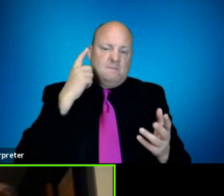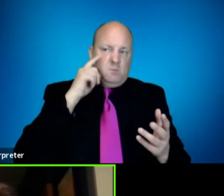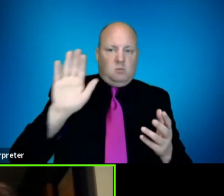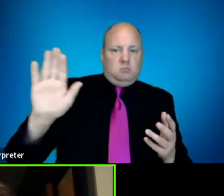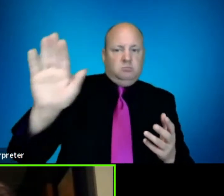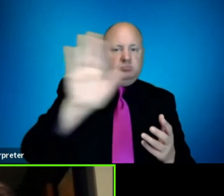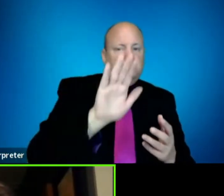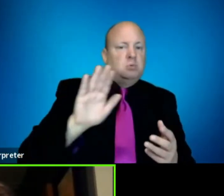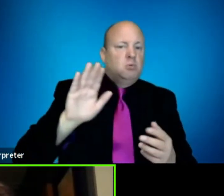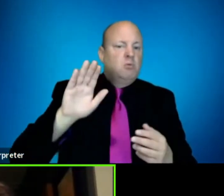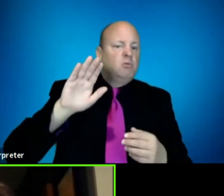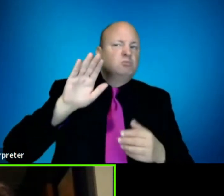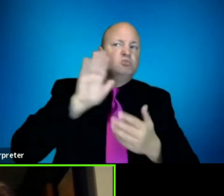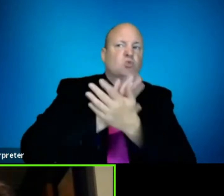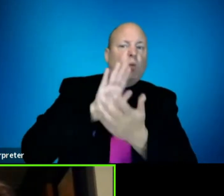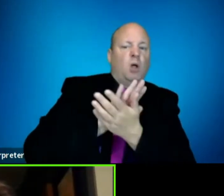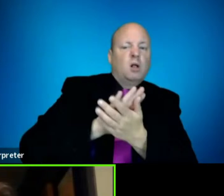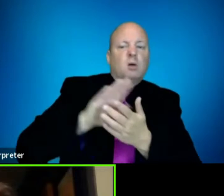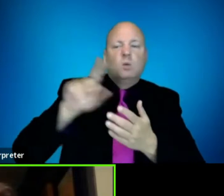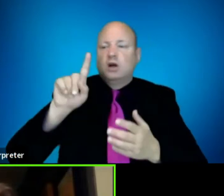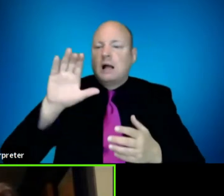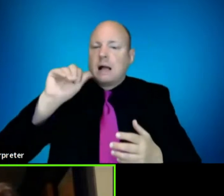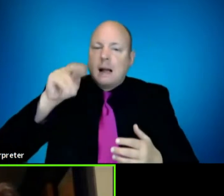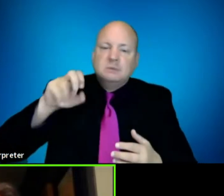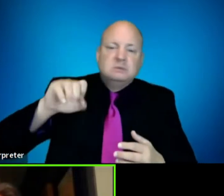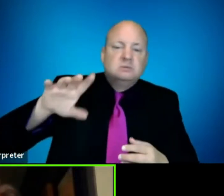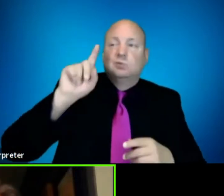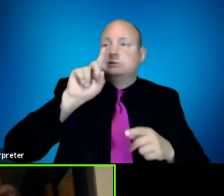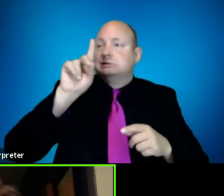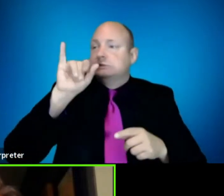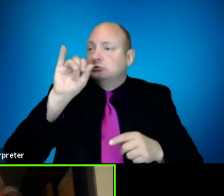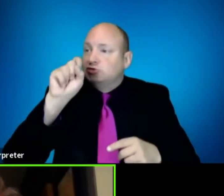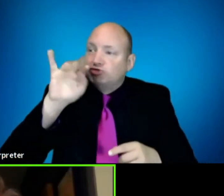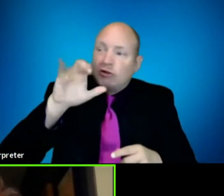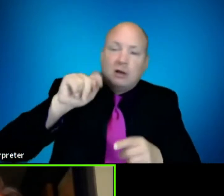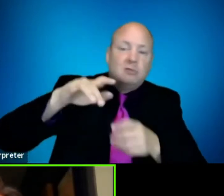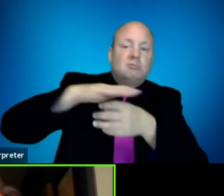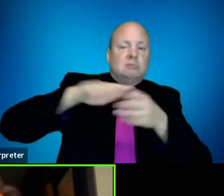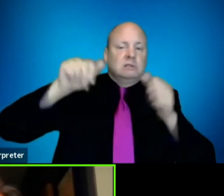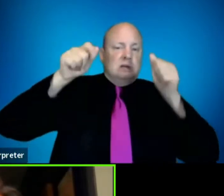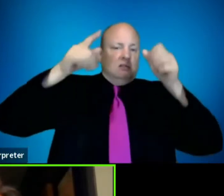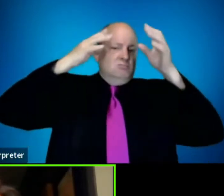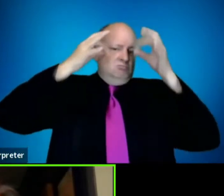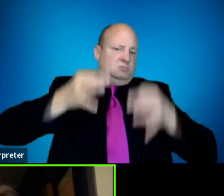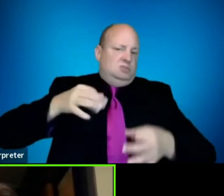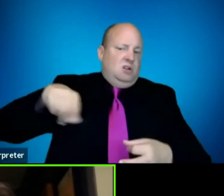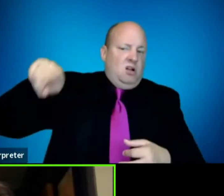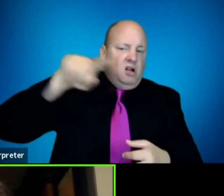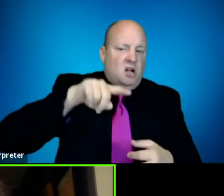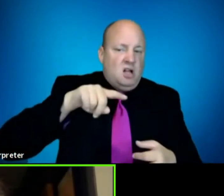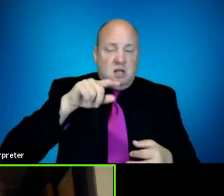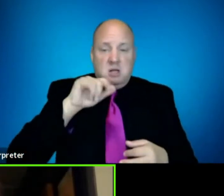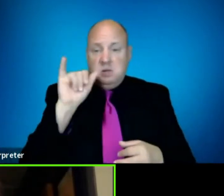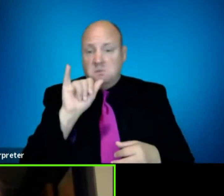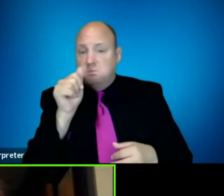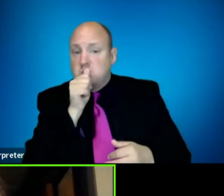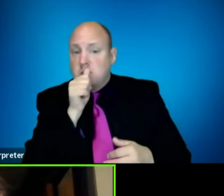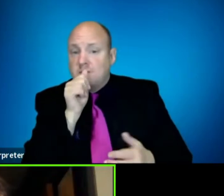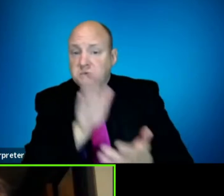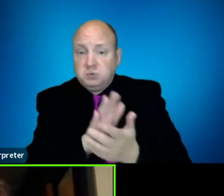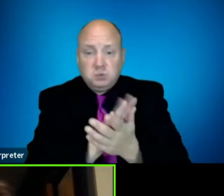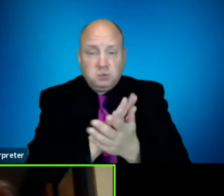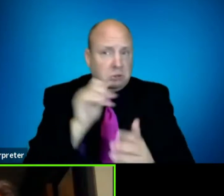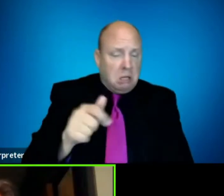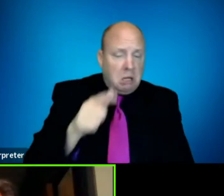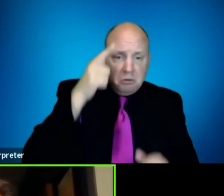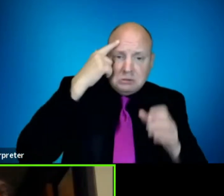district. And some schools have looked at that. We've had some private schools who've added COVID vaccine to their vaccine mandates.